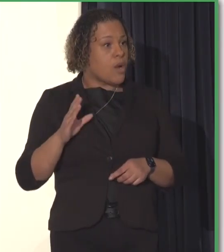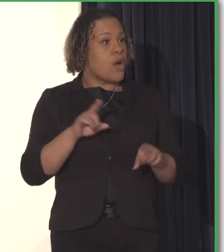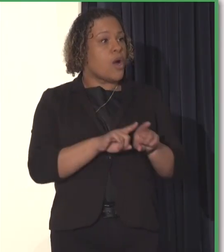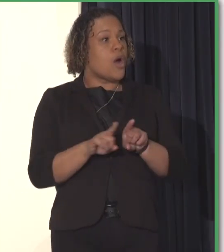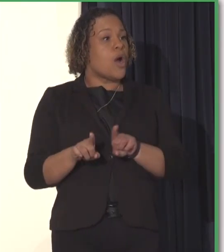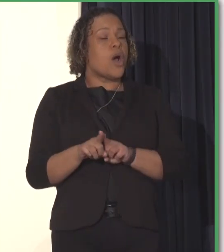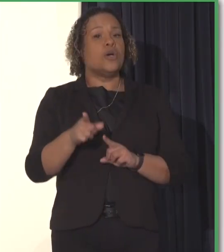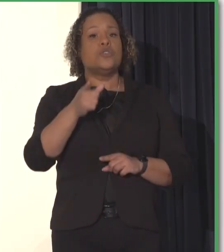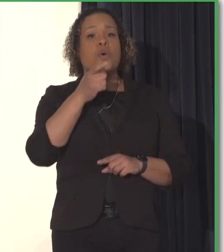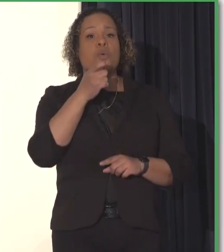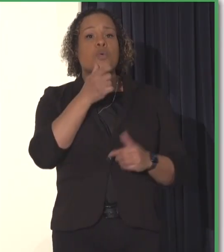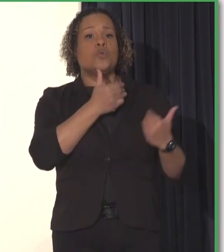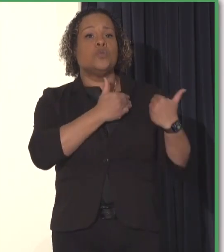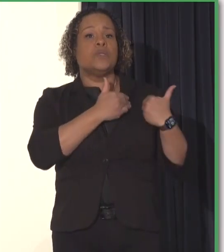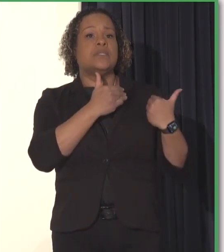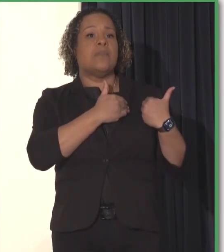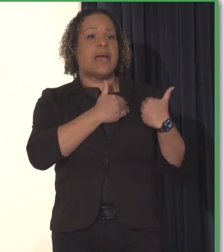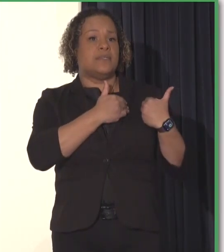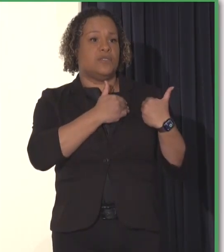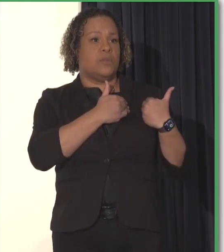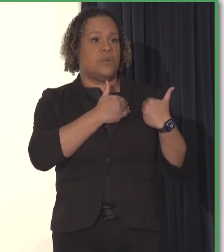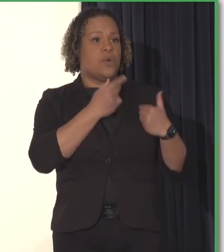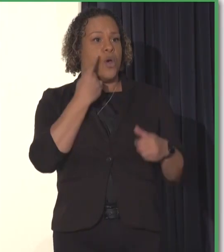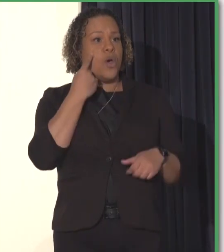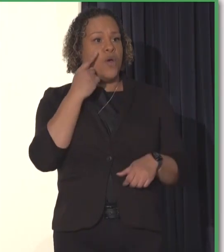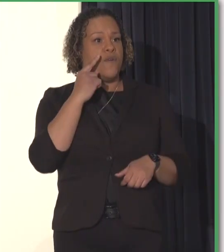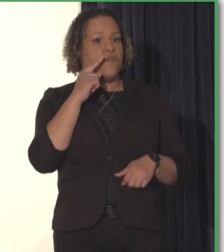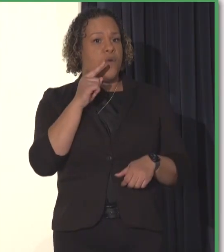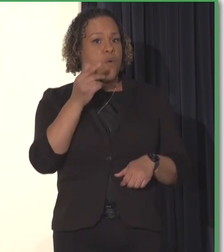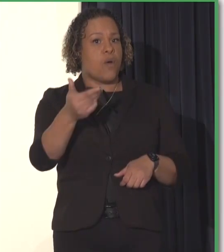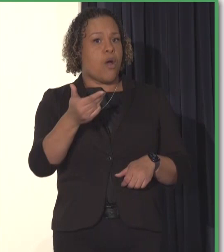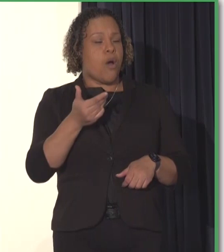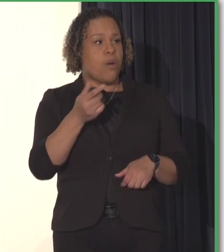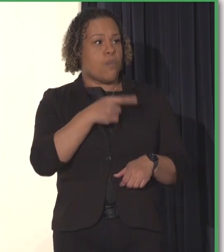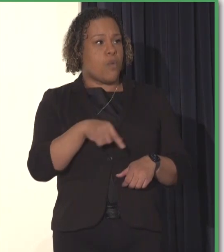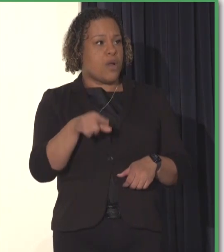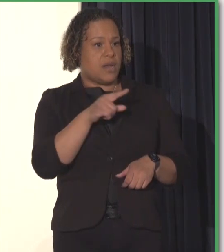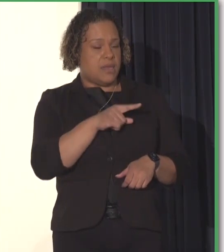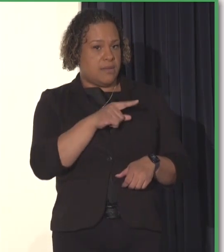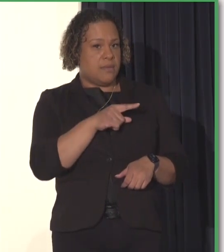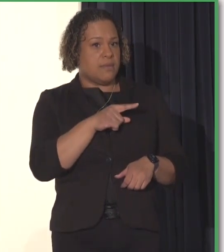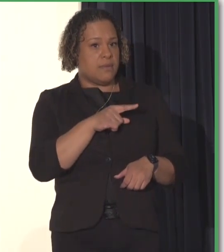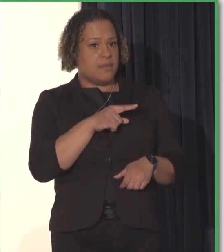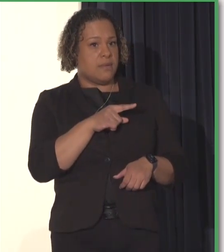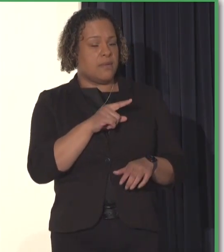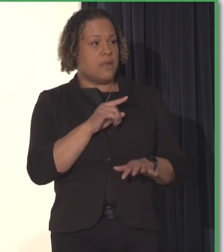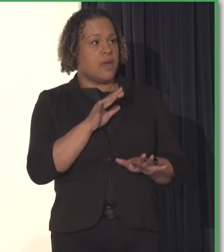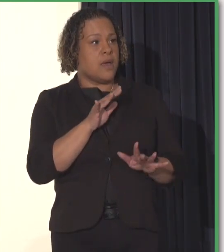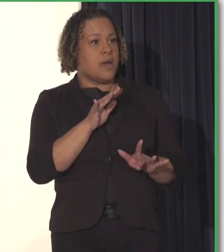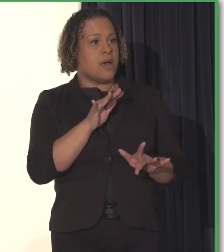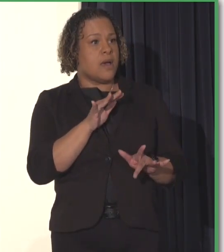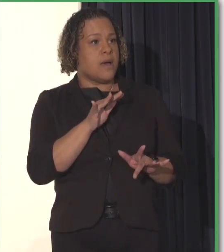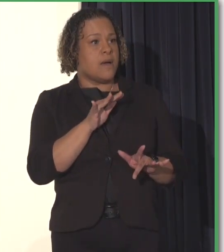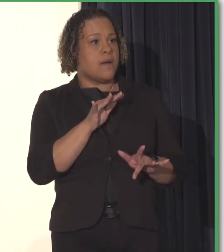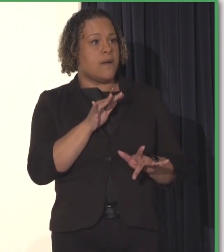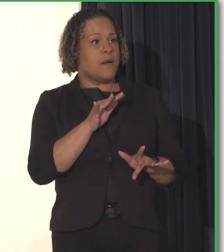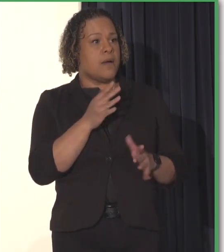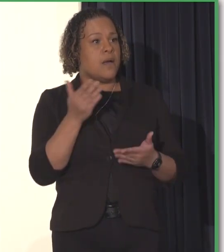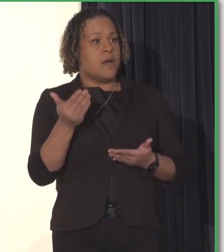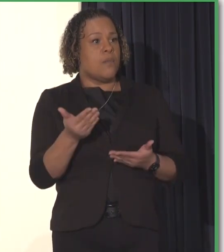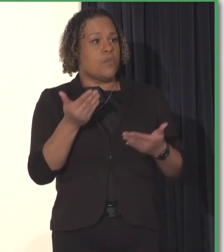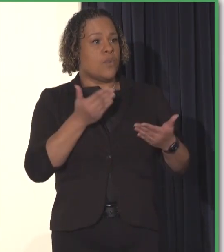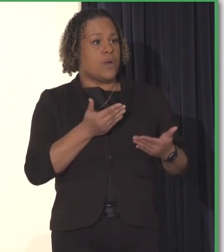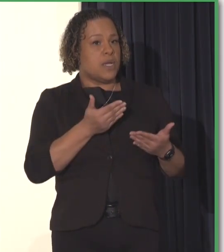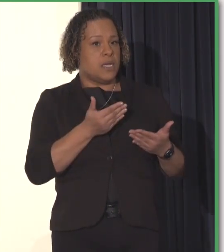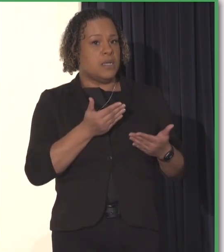was responsible for onboarding them, bringing them on board,